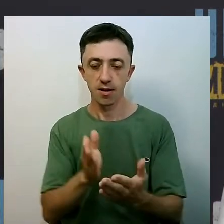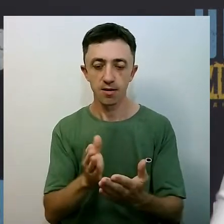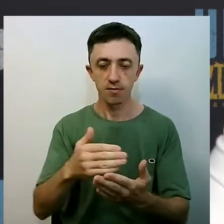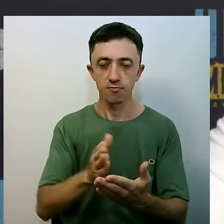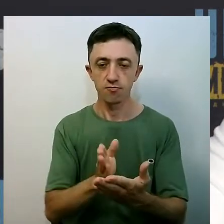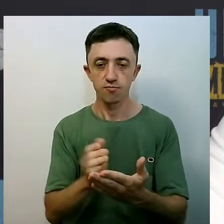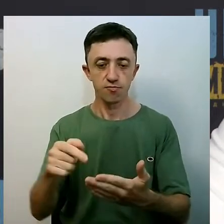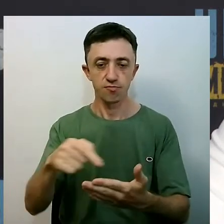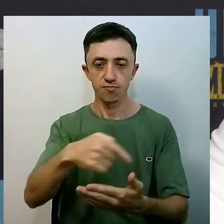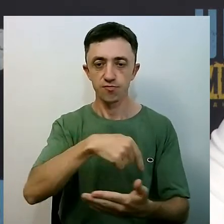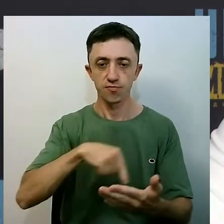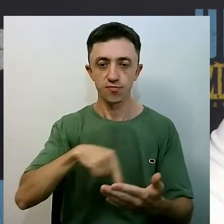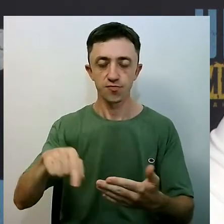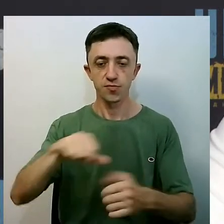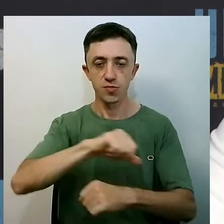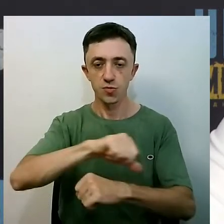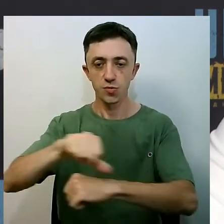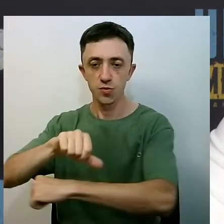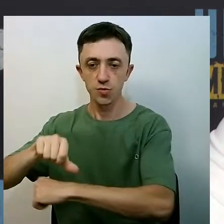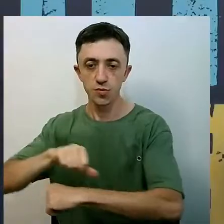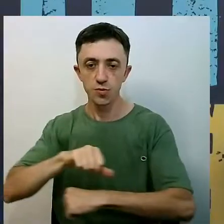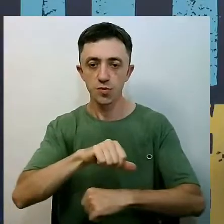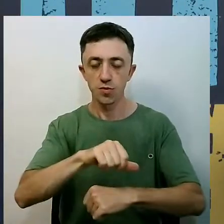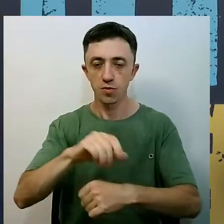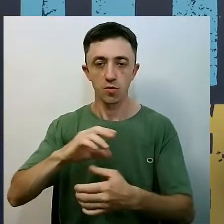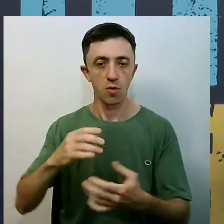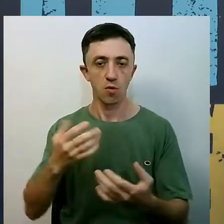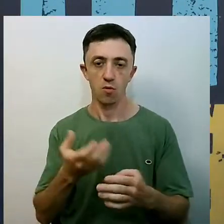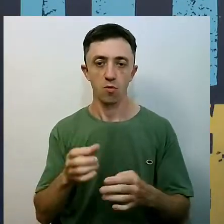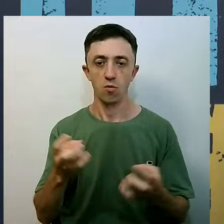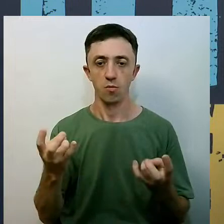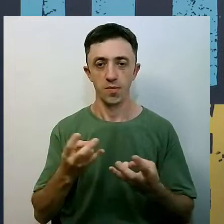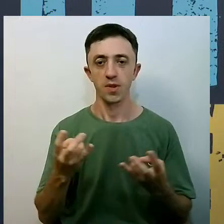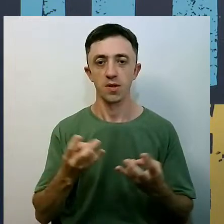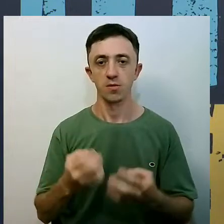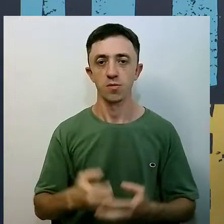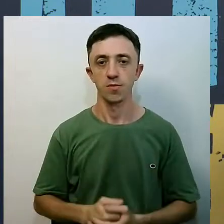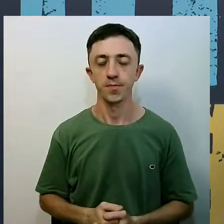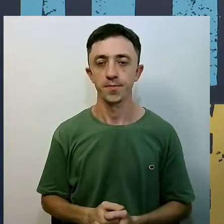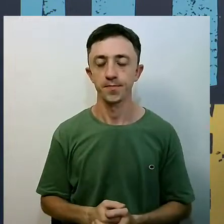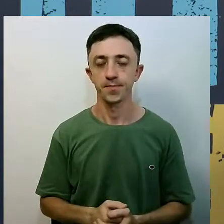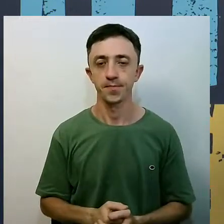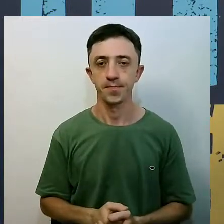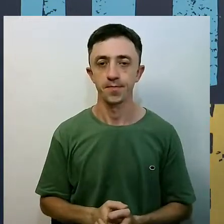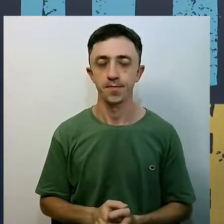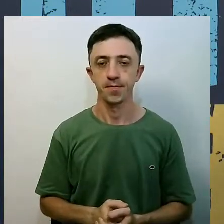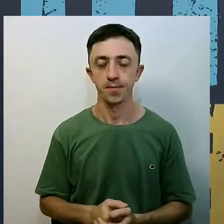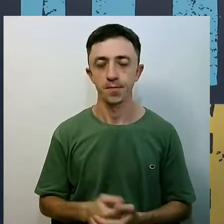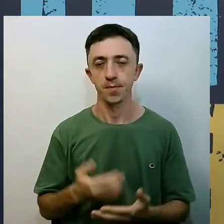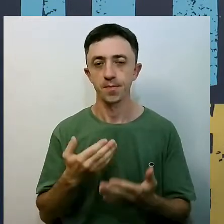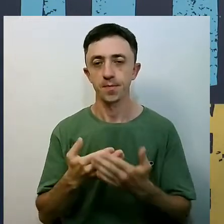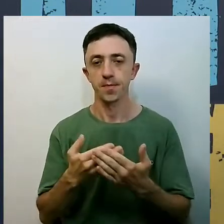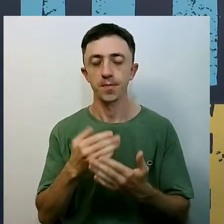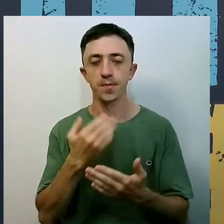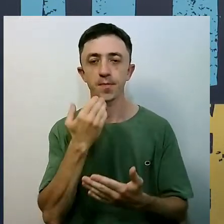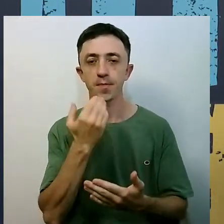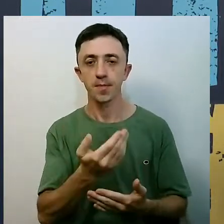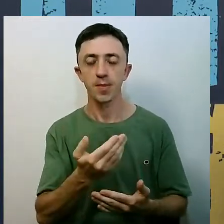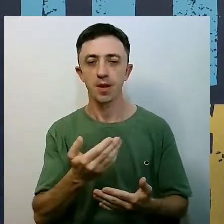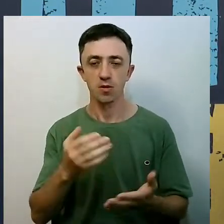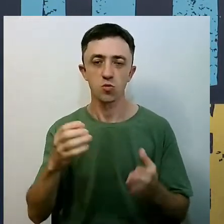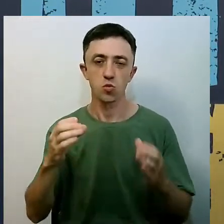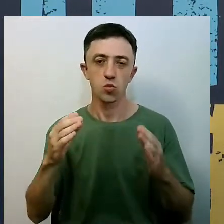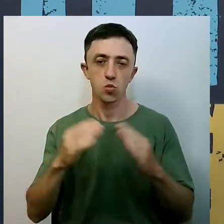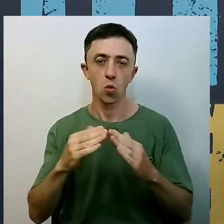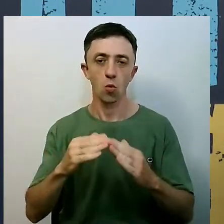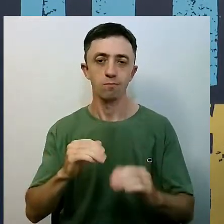plots, their boundaries, and this is very important. Let's imagine that there is